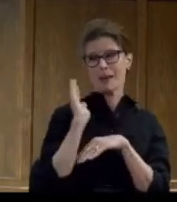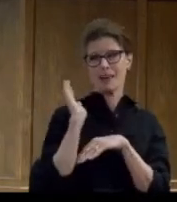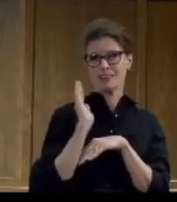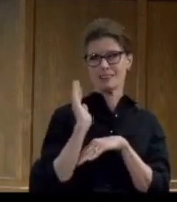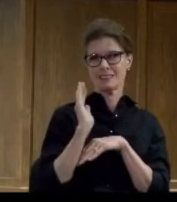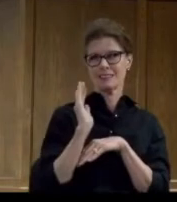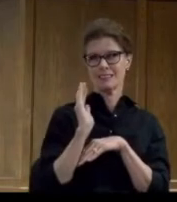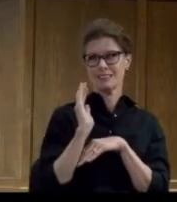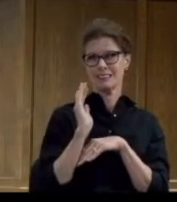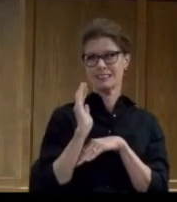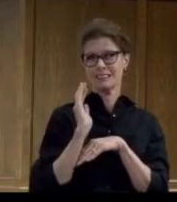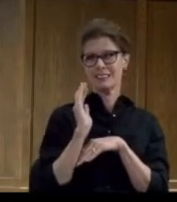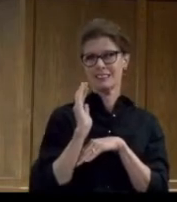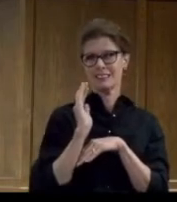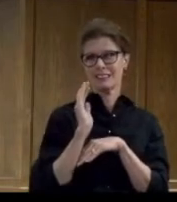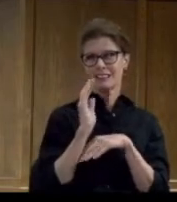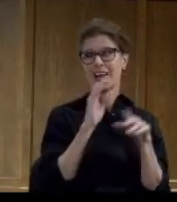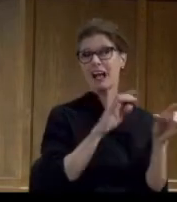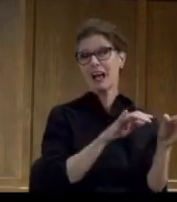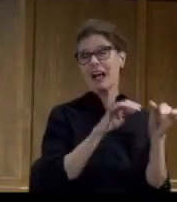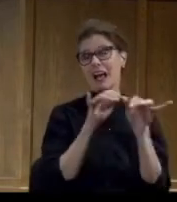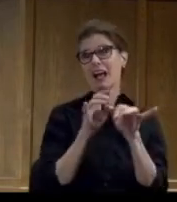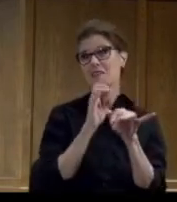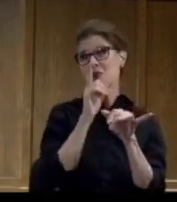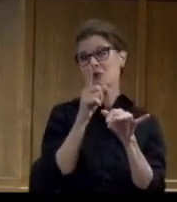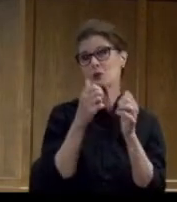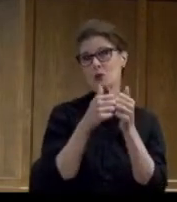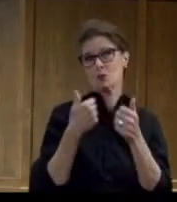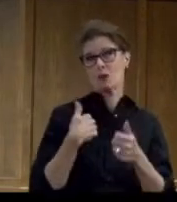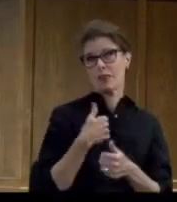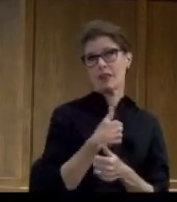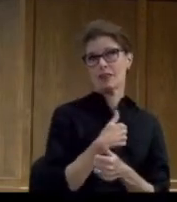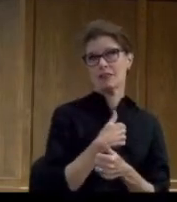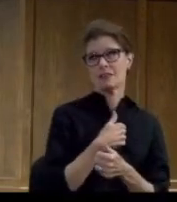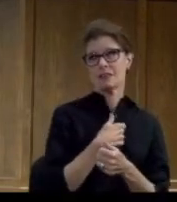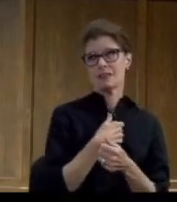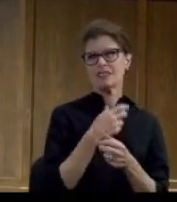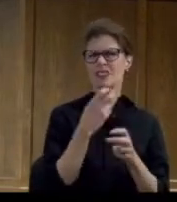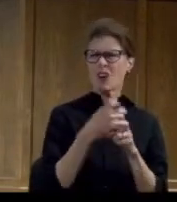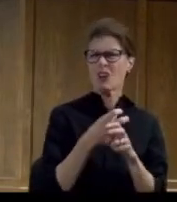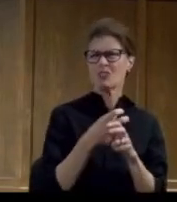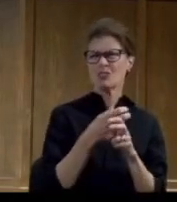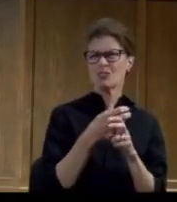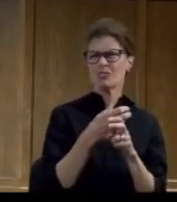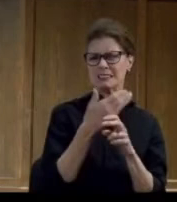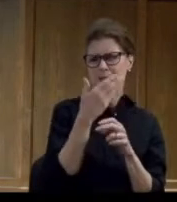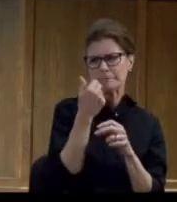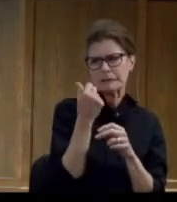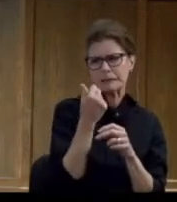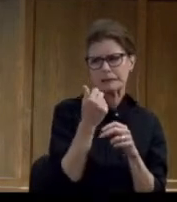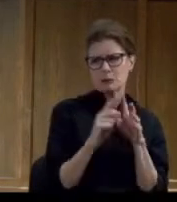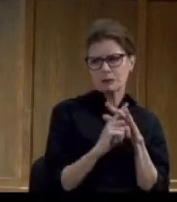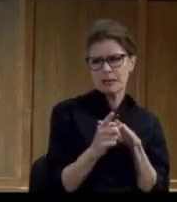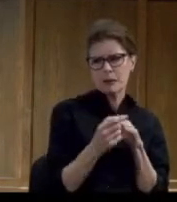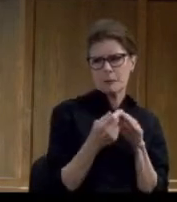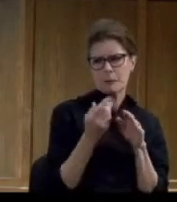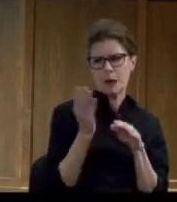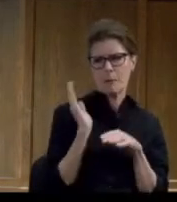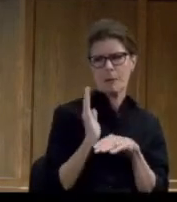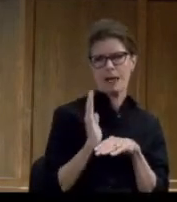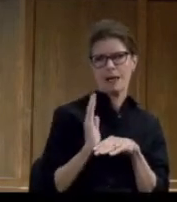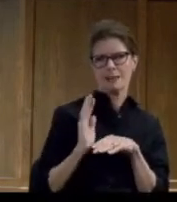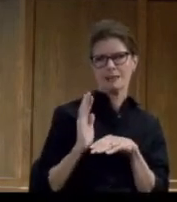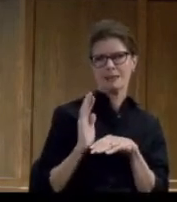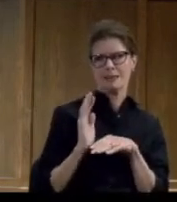And that's also true when it comes to us. Like, it's hard to escape our past. The